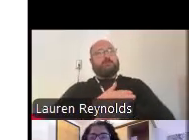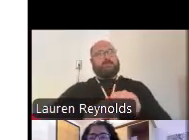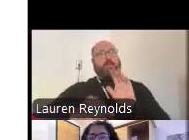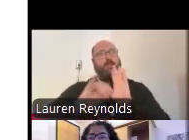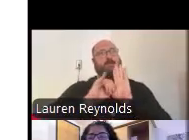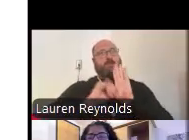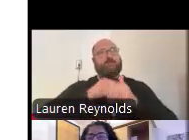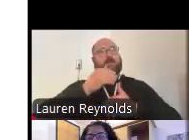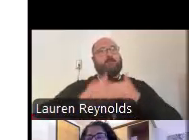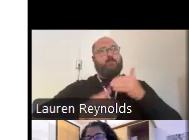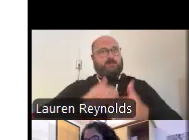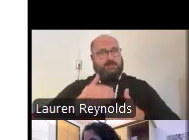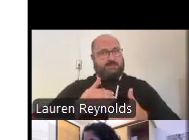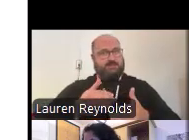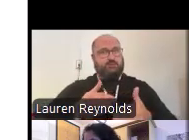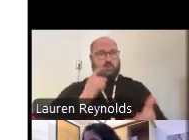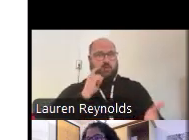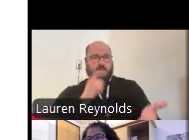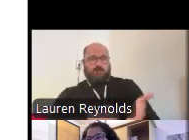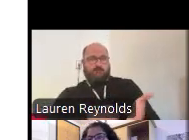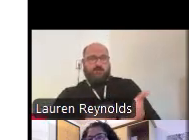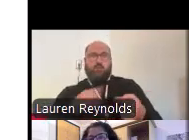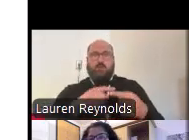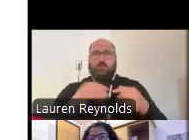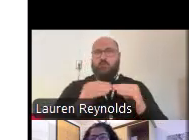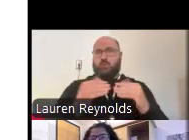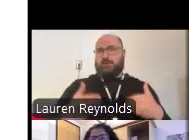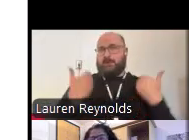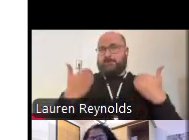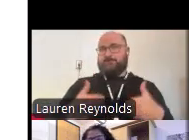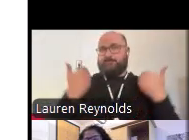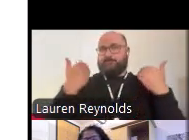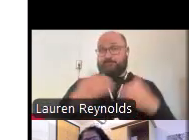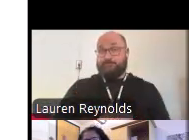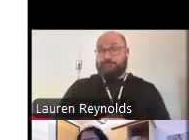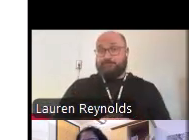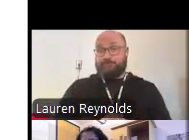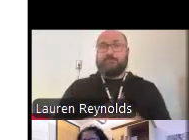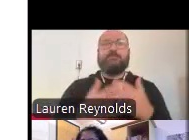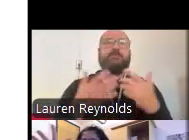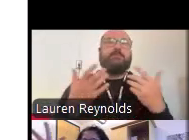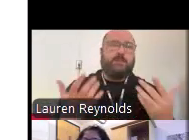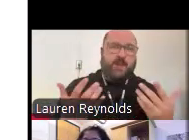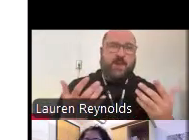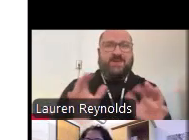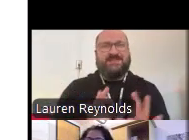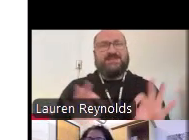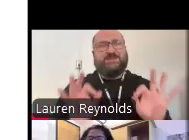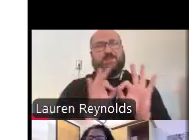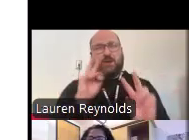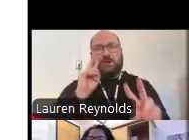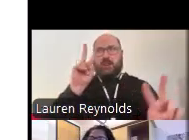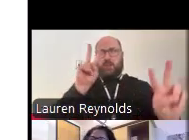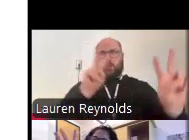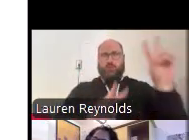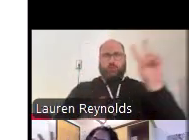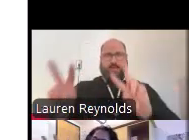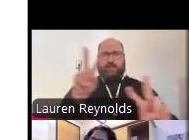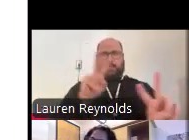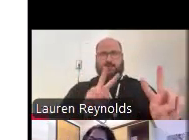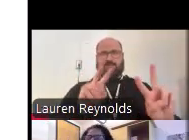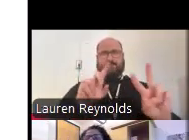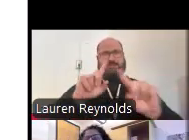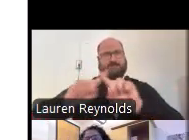children at younger ages. So that's why it's important to kind of look at these